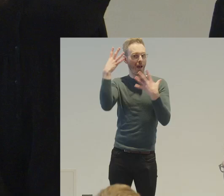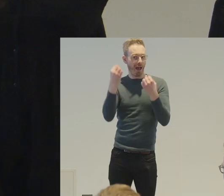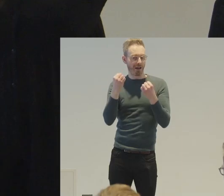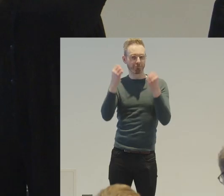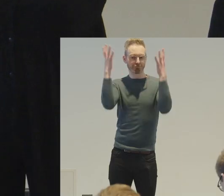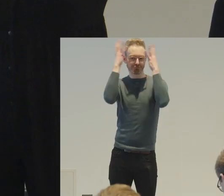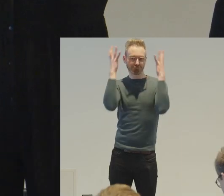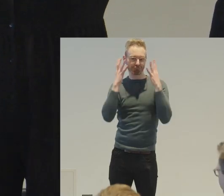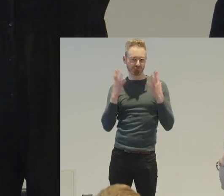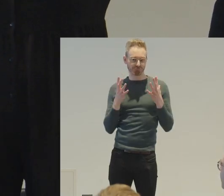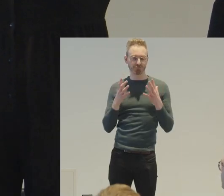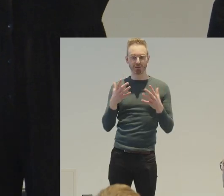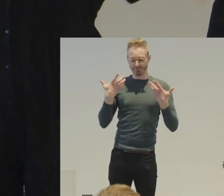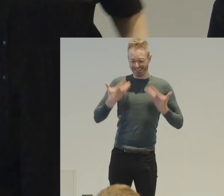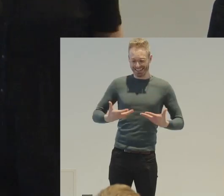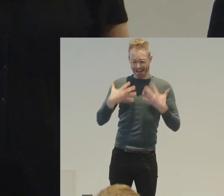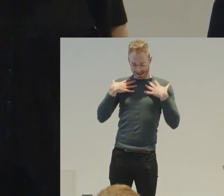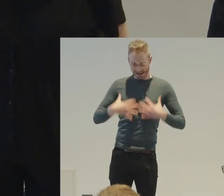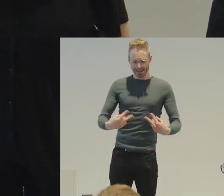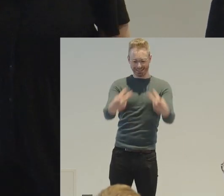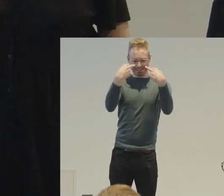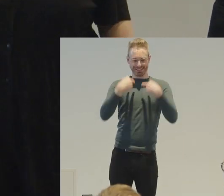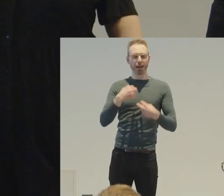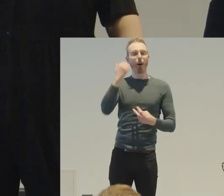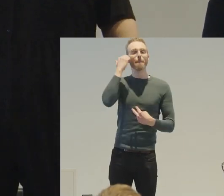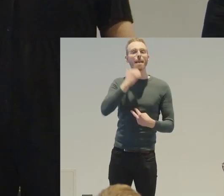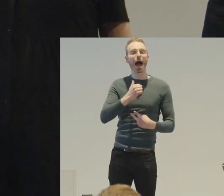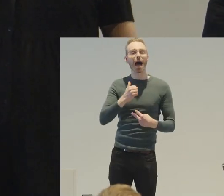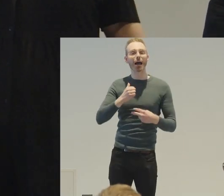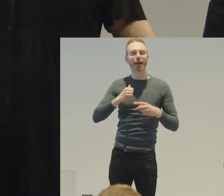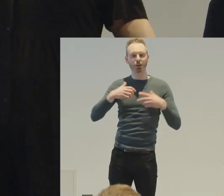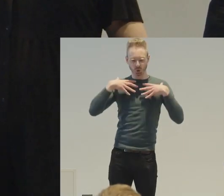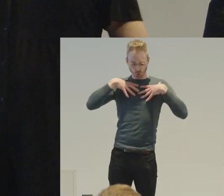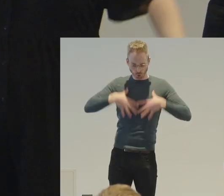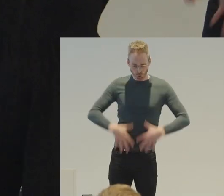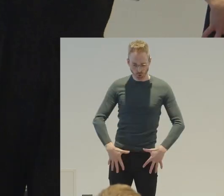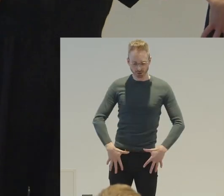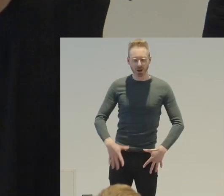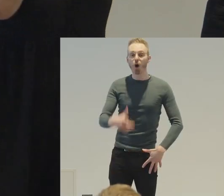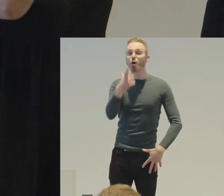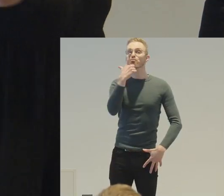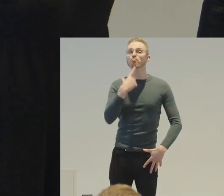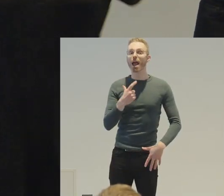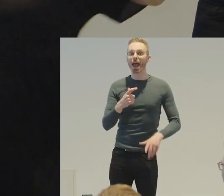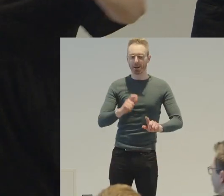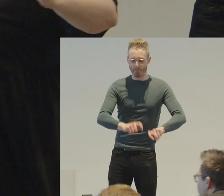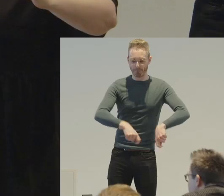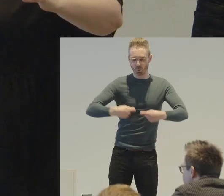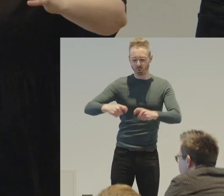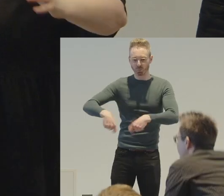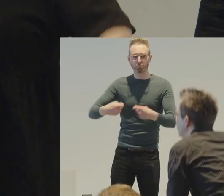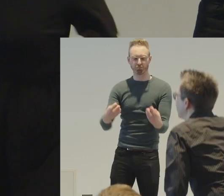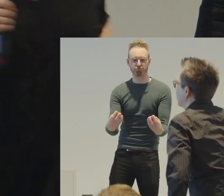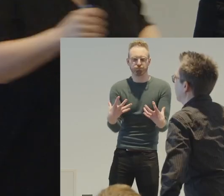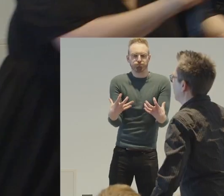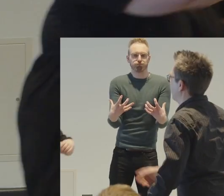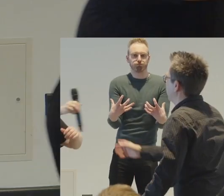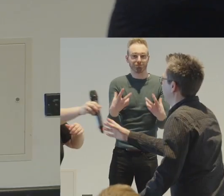I am wearing a black jumpsuit and bright red Doc Marten boots. Who's